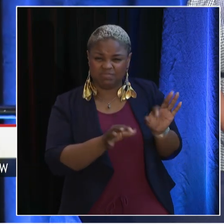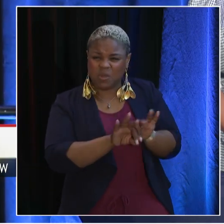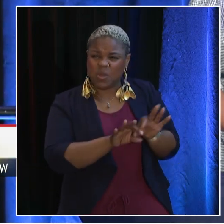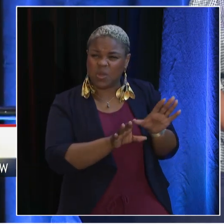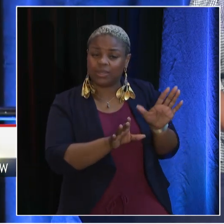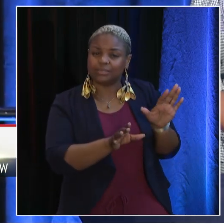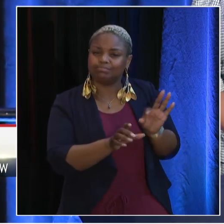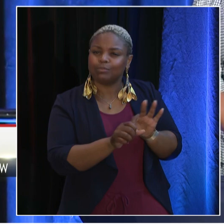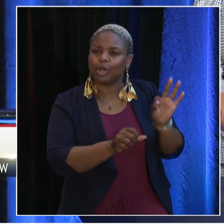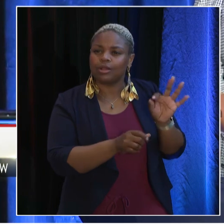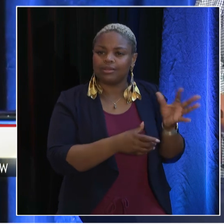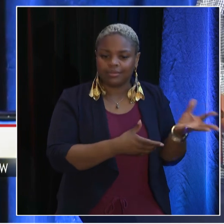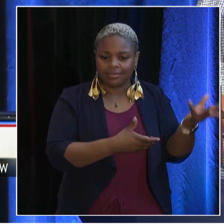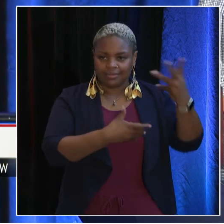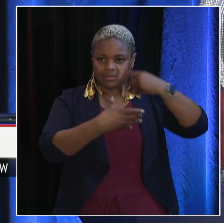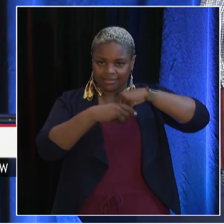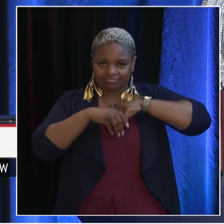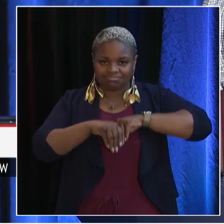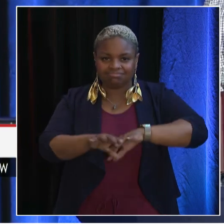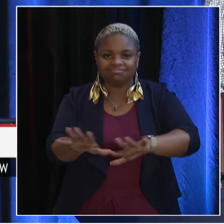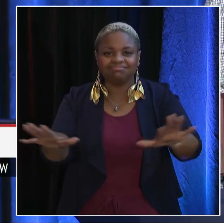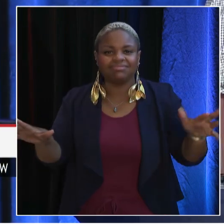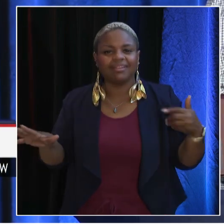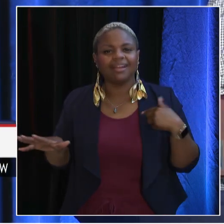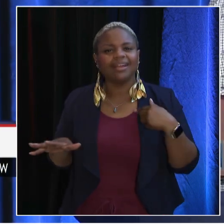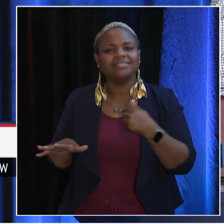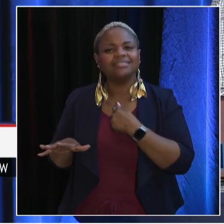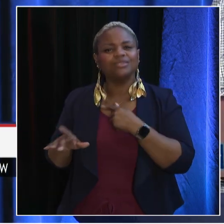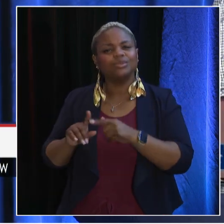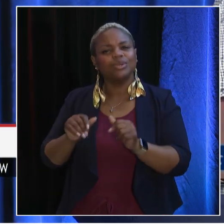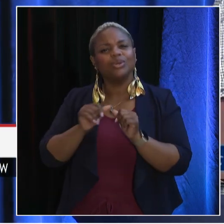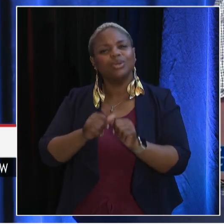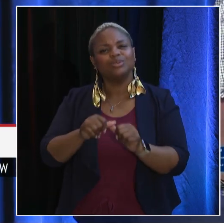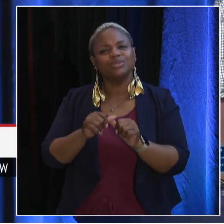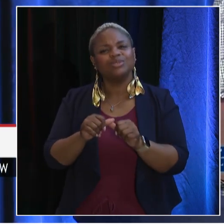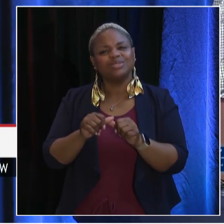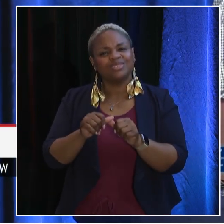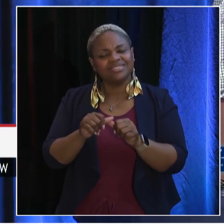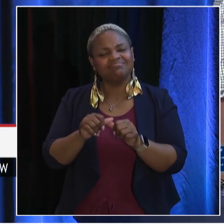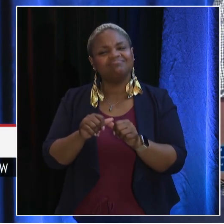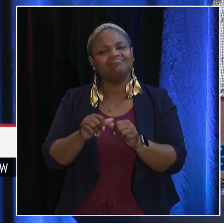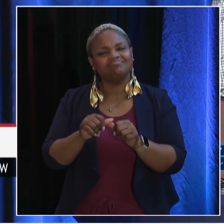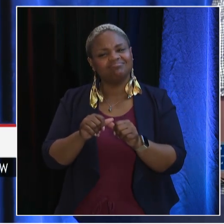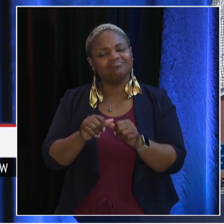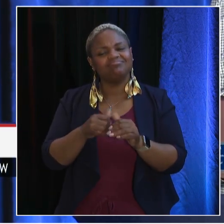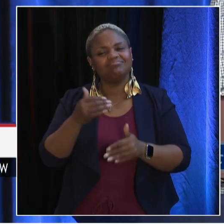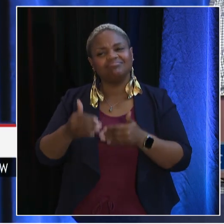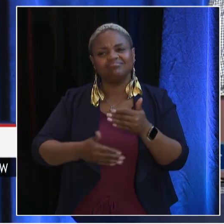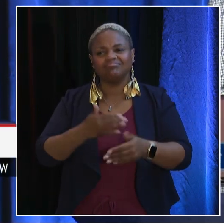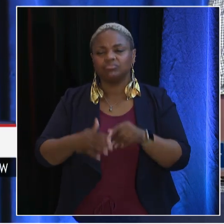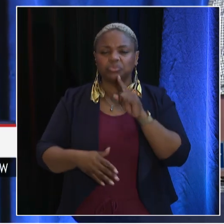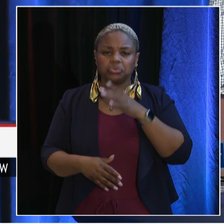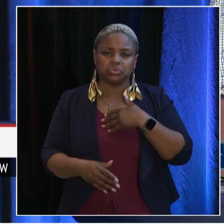to those of us who are here to fight on. So I just love him for that. I love that so